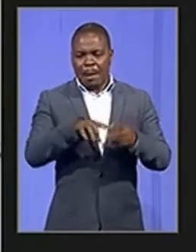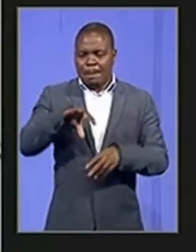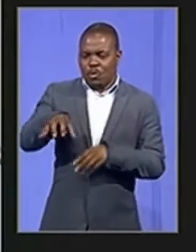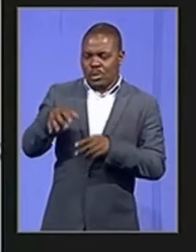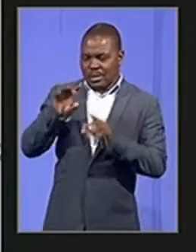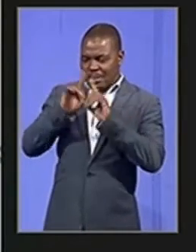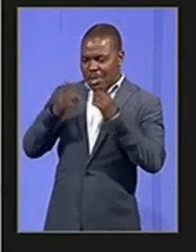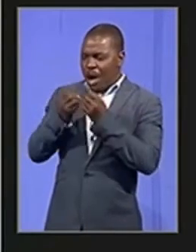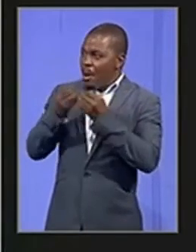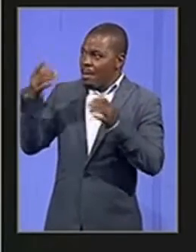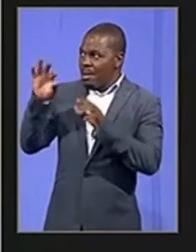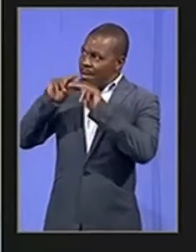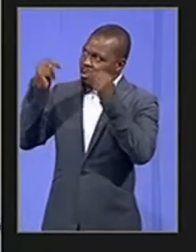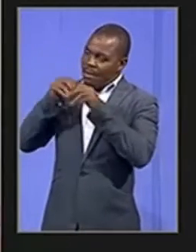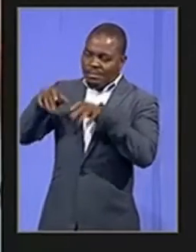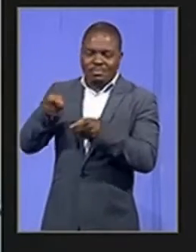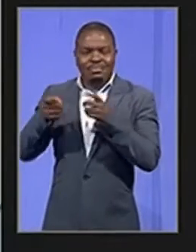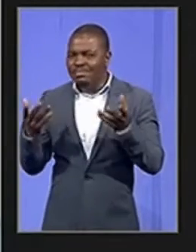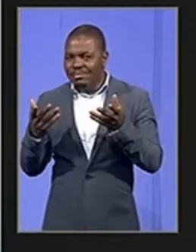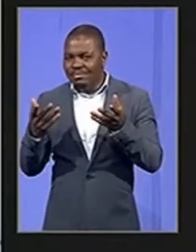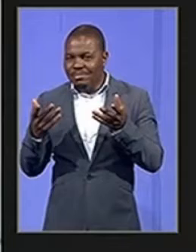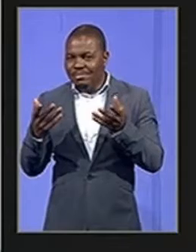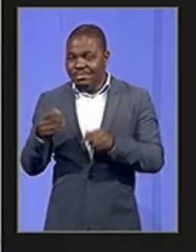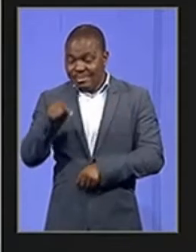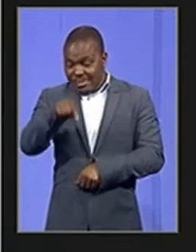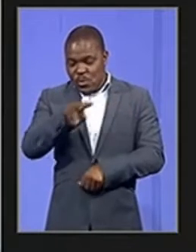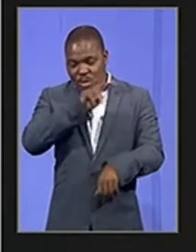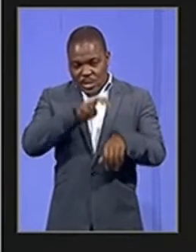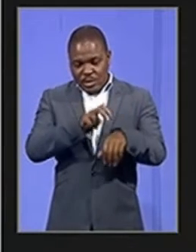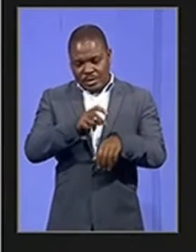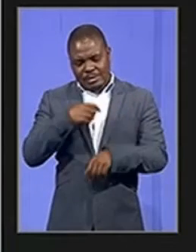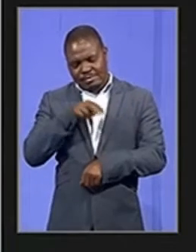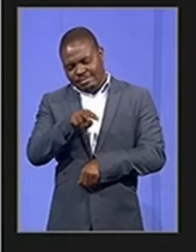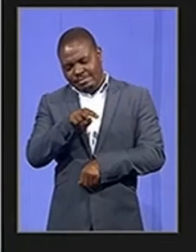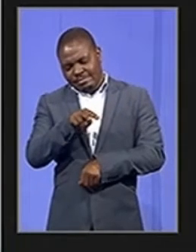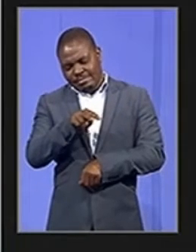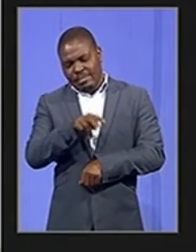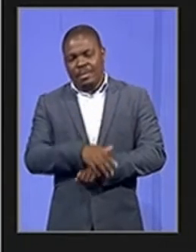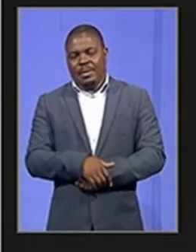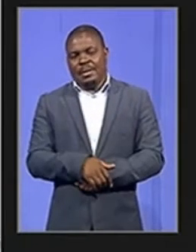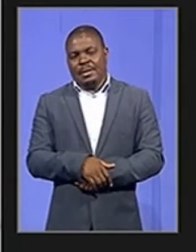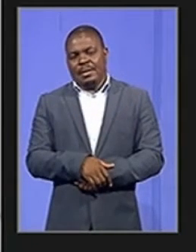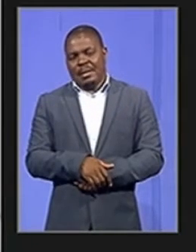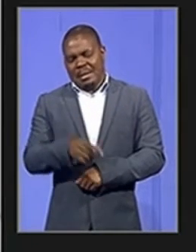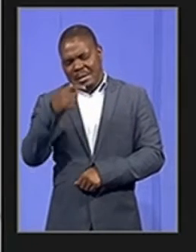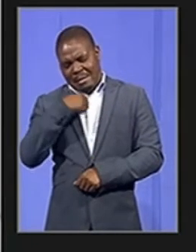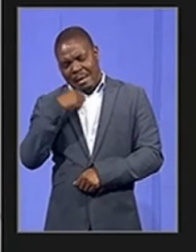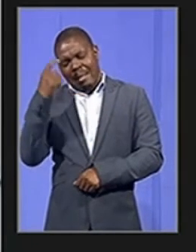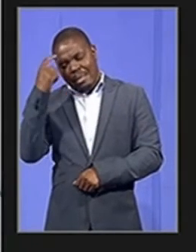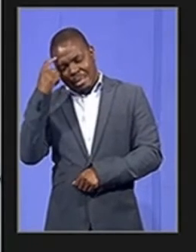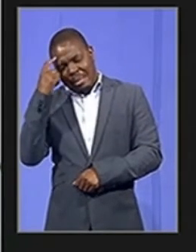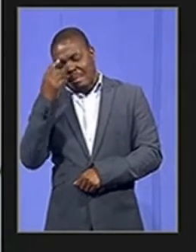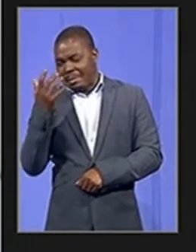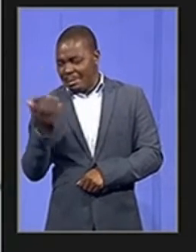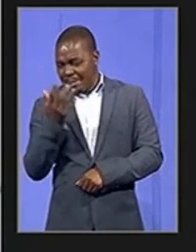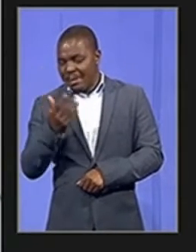departments? And this is the kind of picture that I suspect there is a